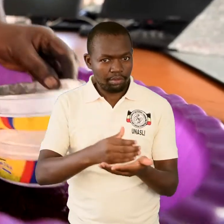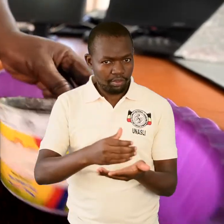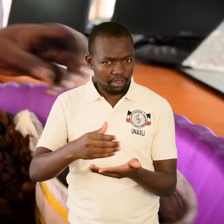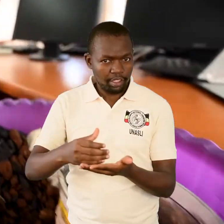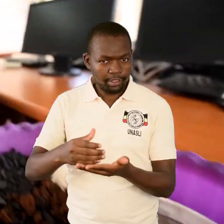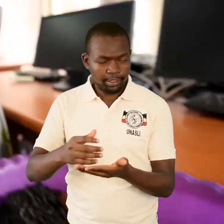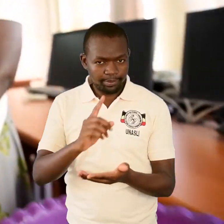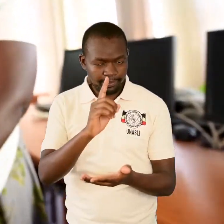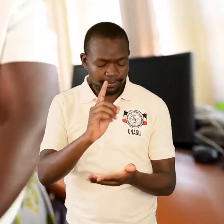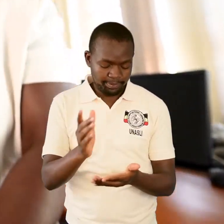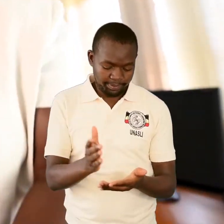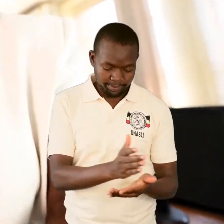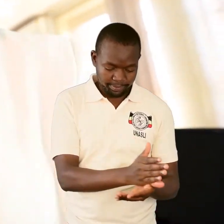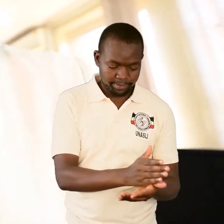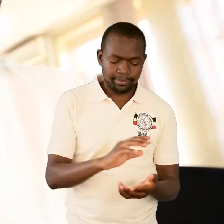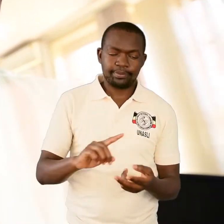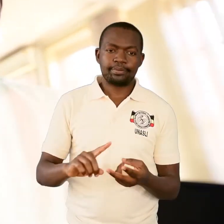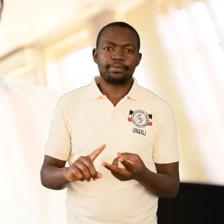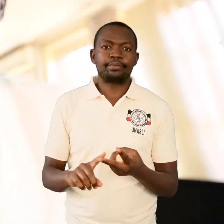That is 1.